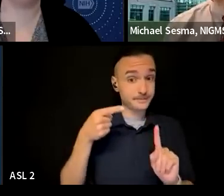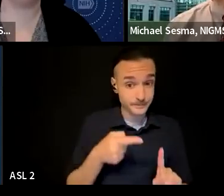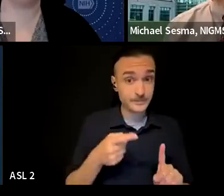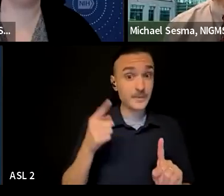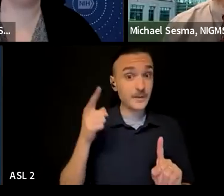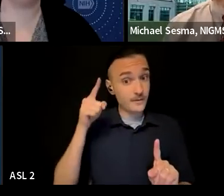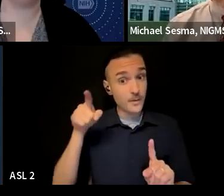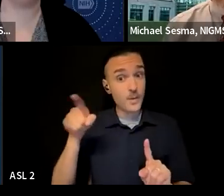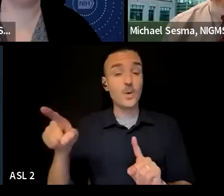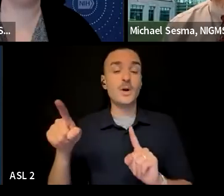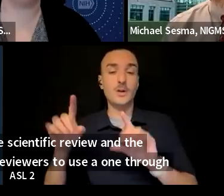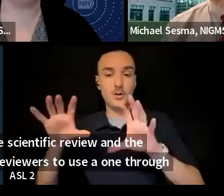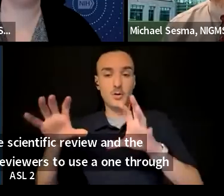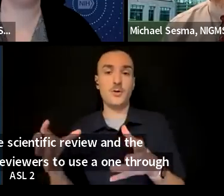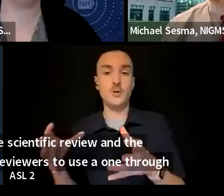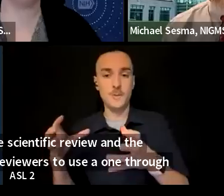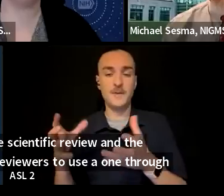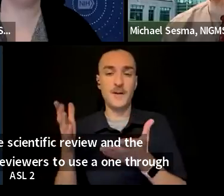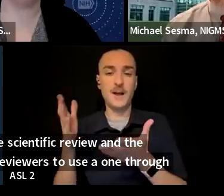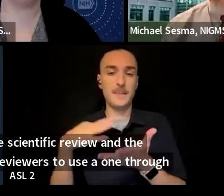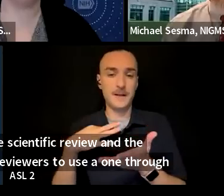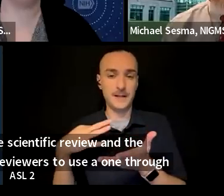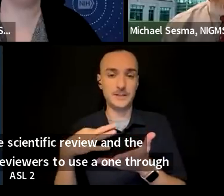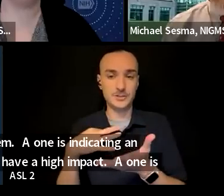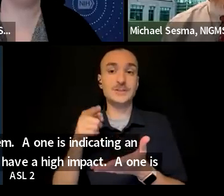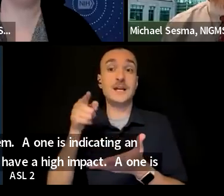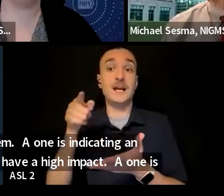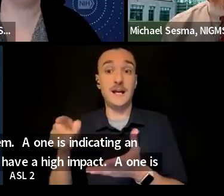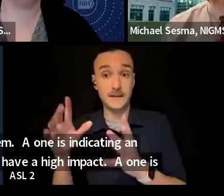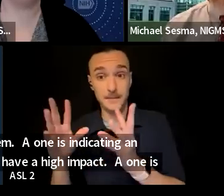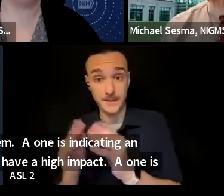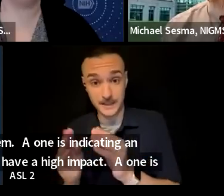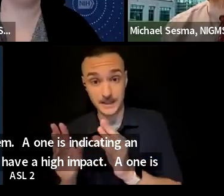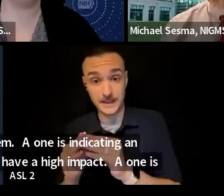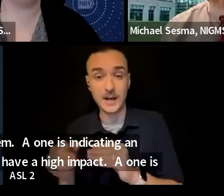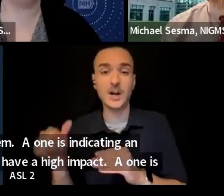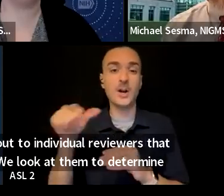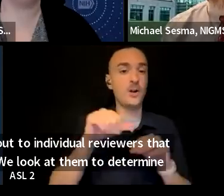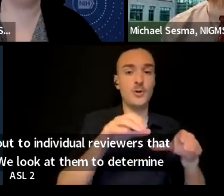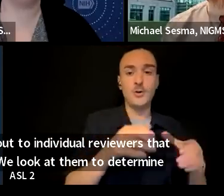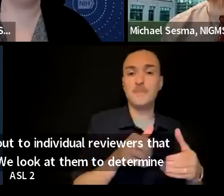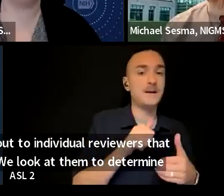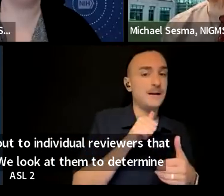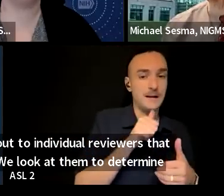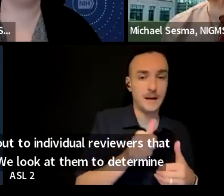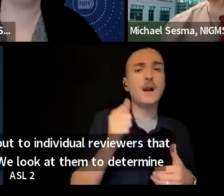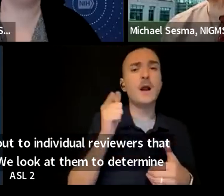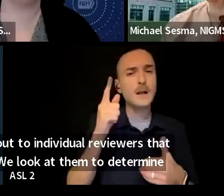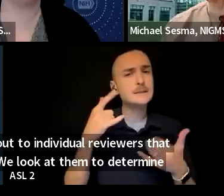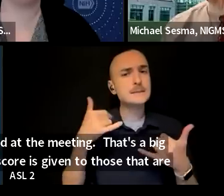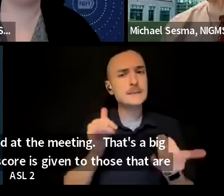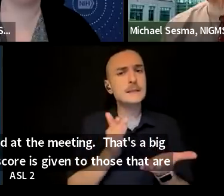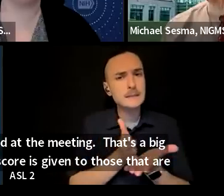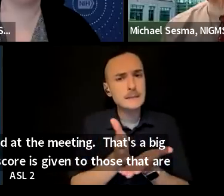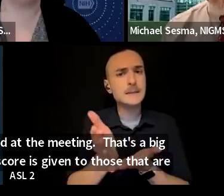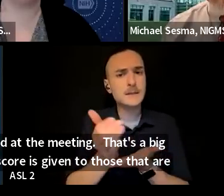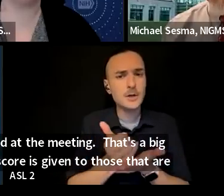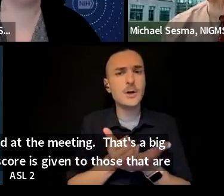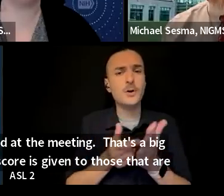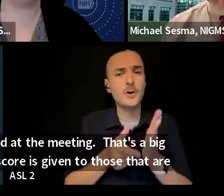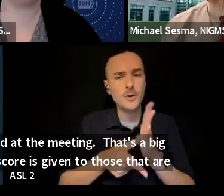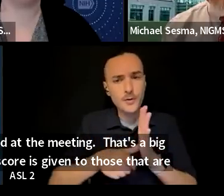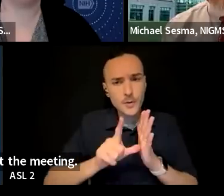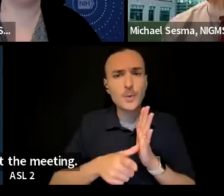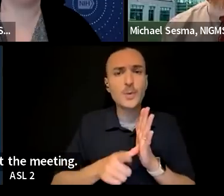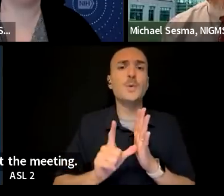there's a set of applications that are considered not discussed. So they get a full review. They're still seen by scientists. You're still going to get a summary statement.